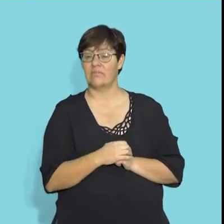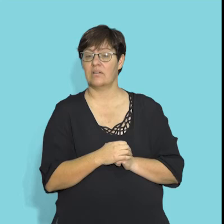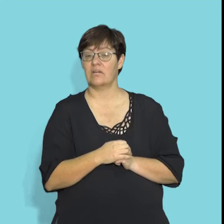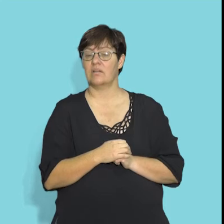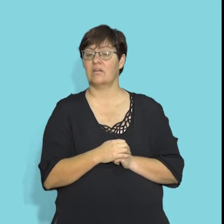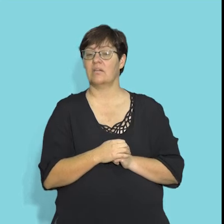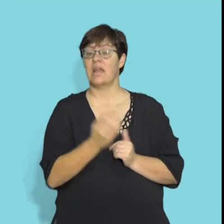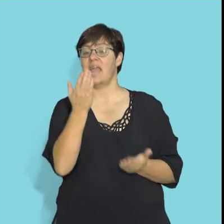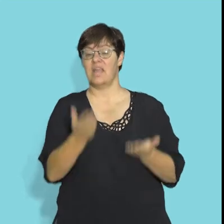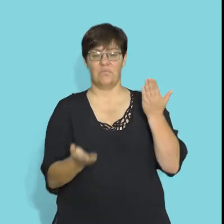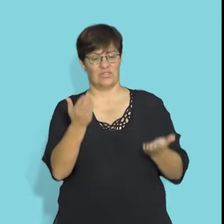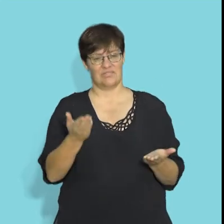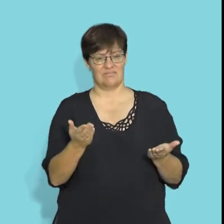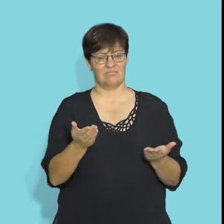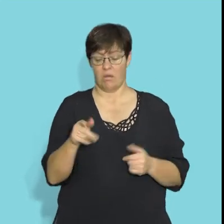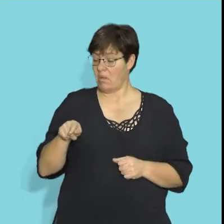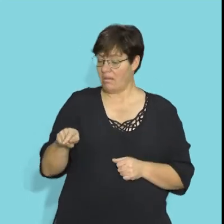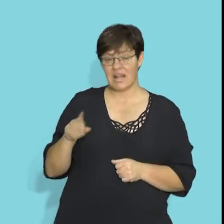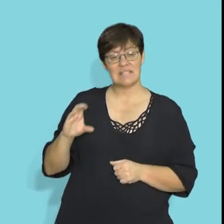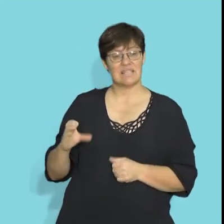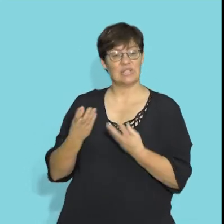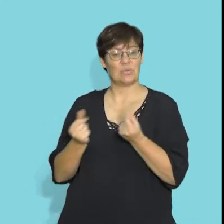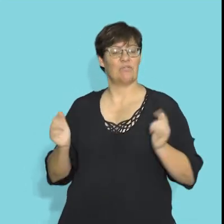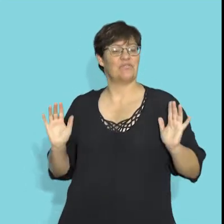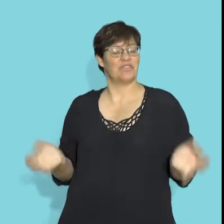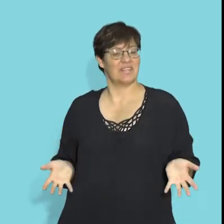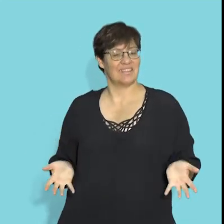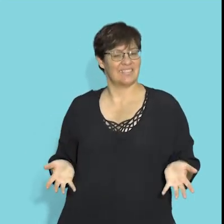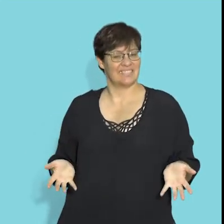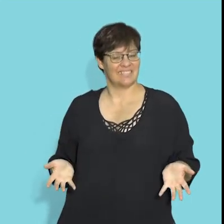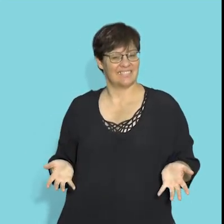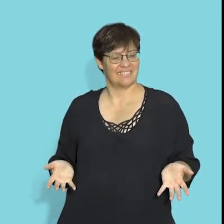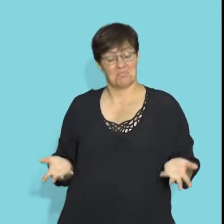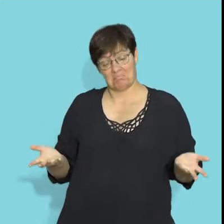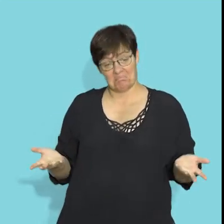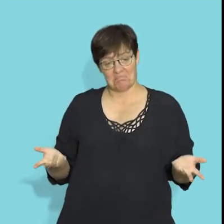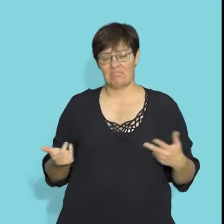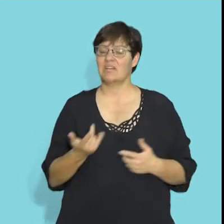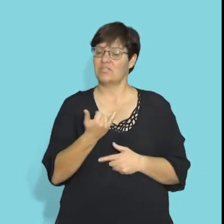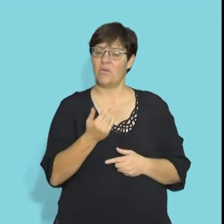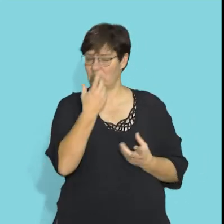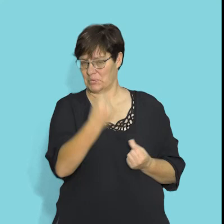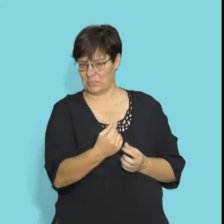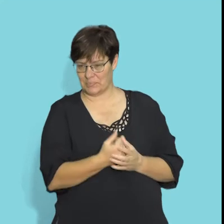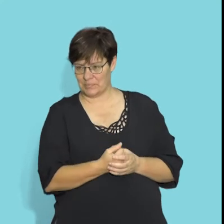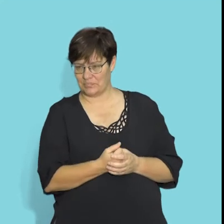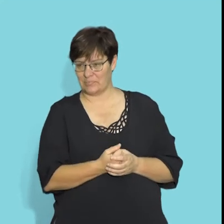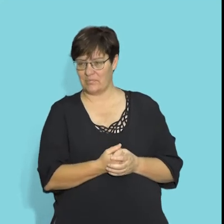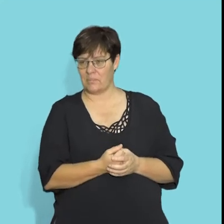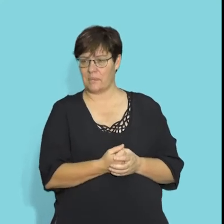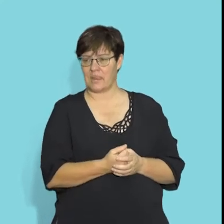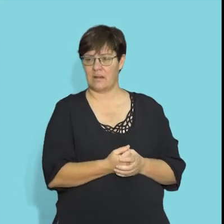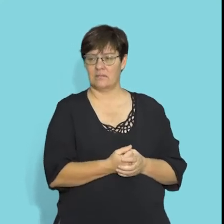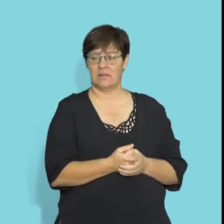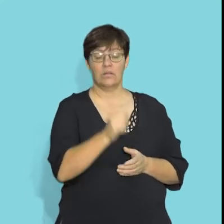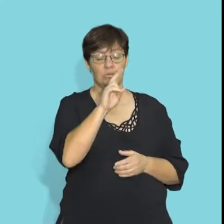got an equation where all I need to do is I need to go and isolate c. So let's do that. 2